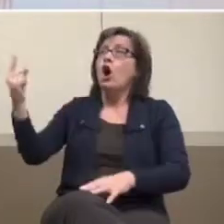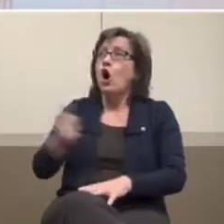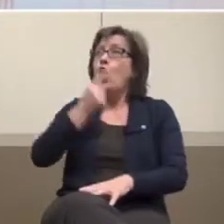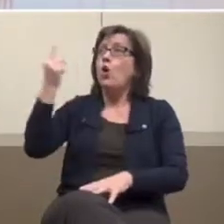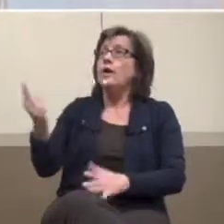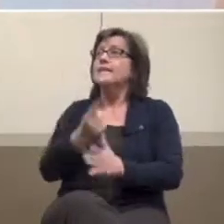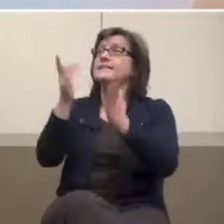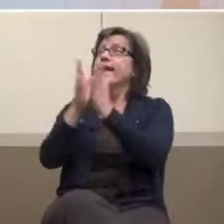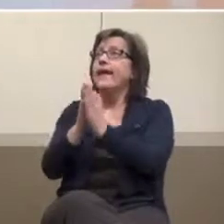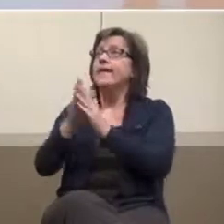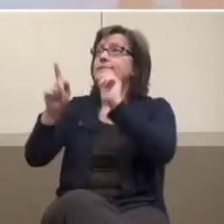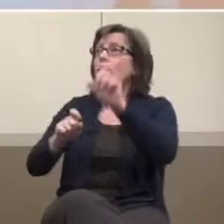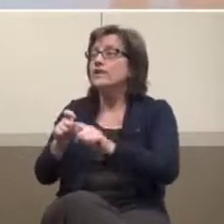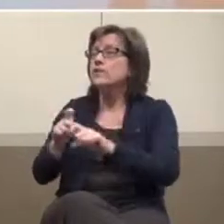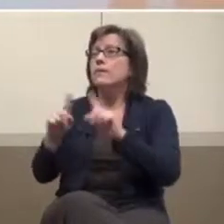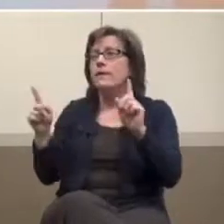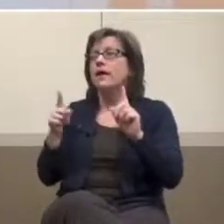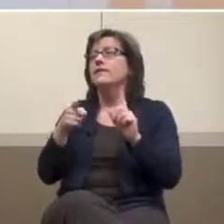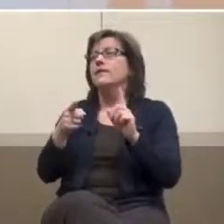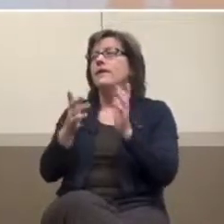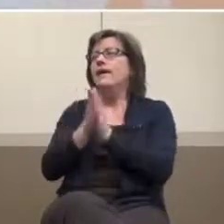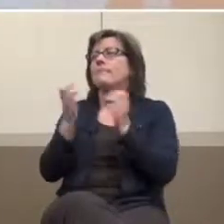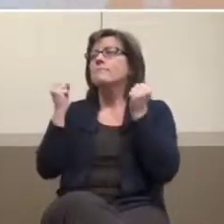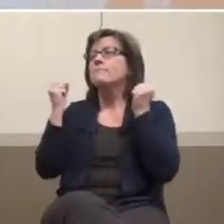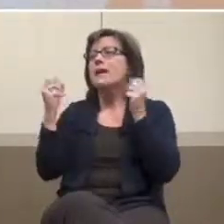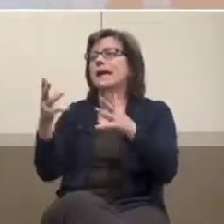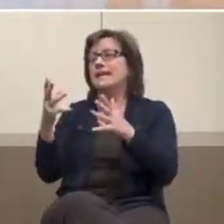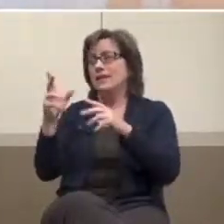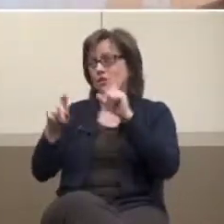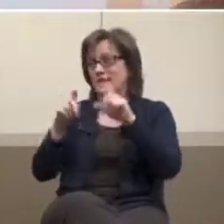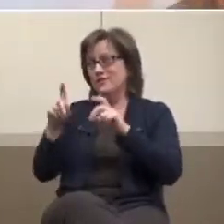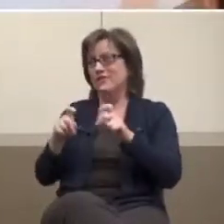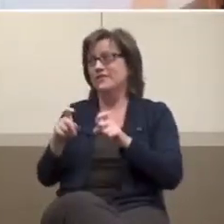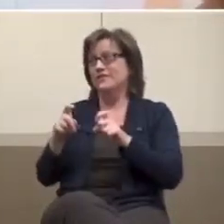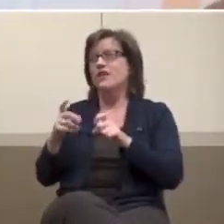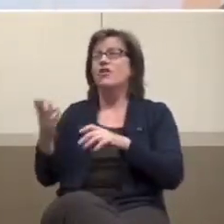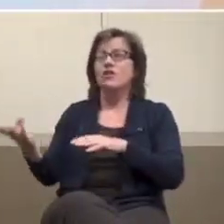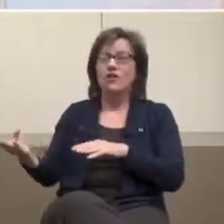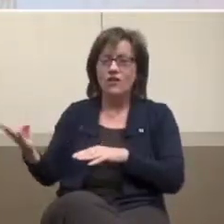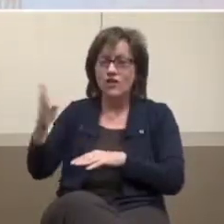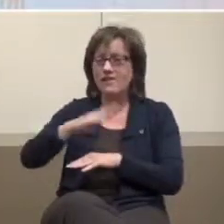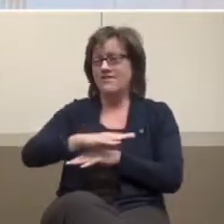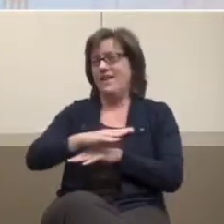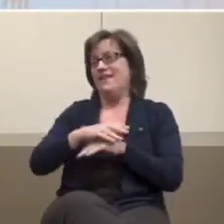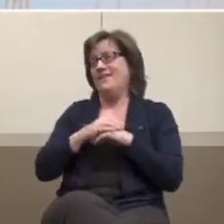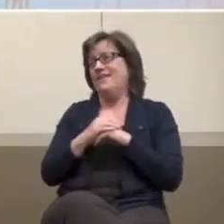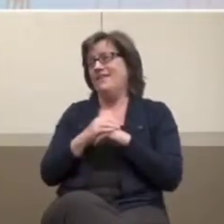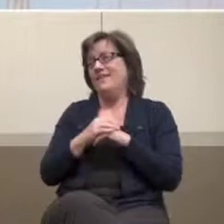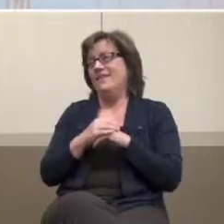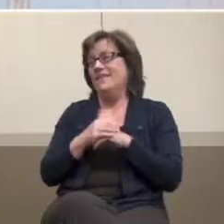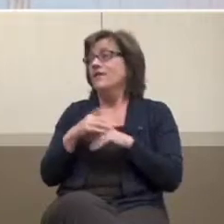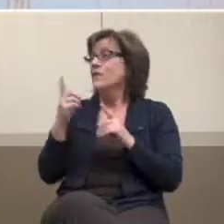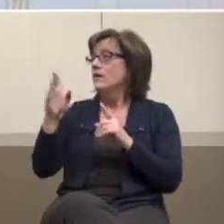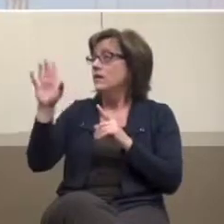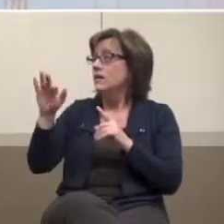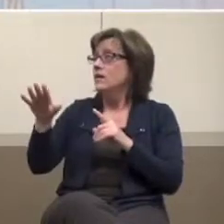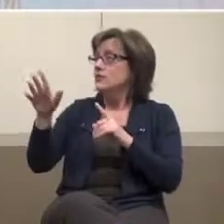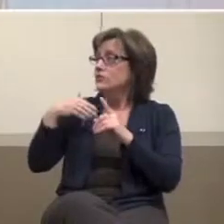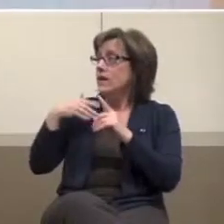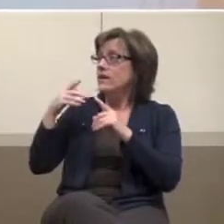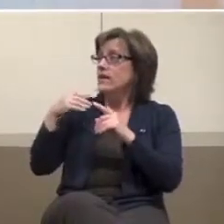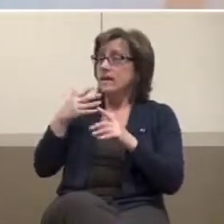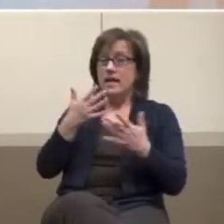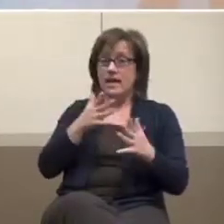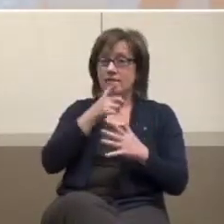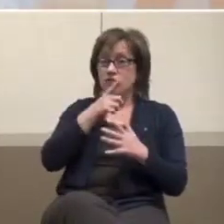he asks many questions throughout the day. And one of them would be, after lunch, do I